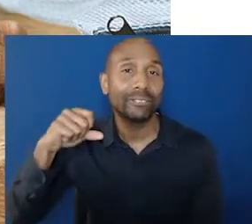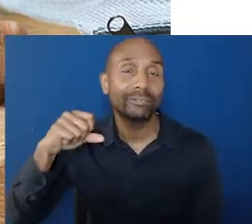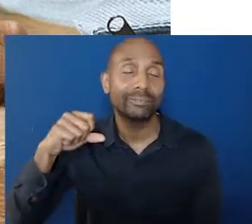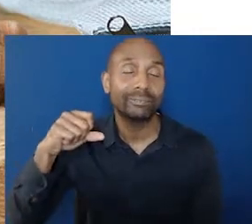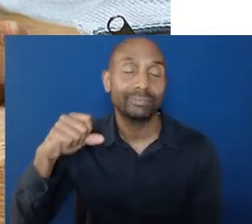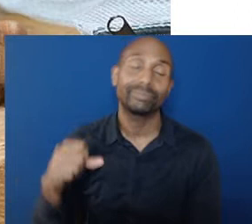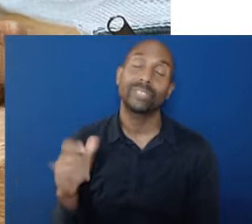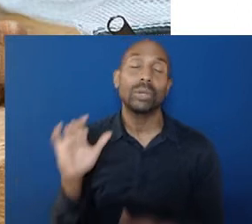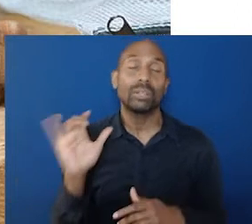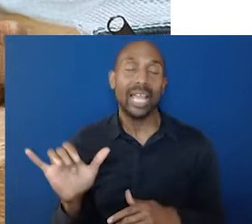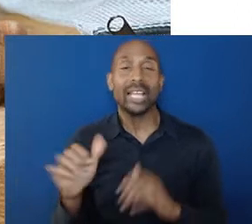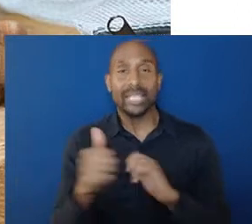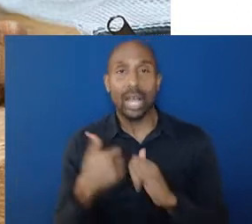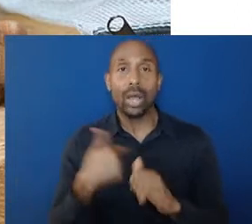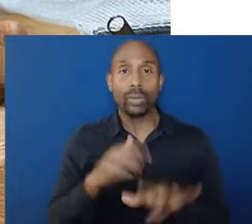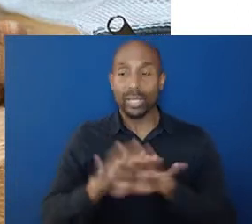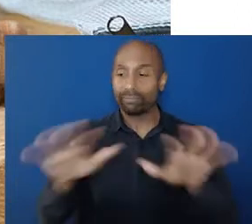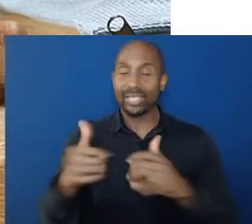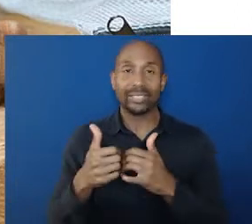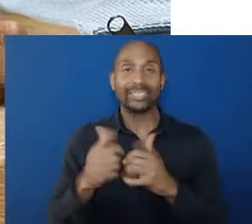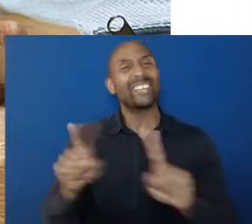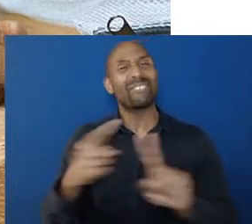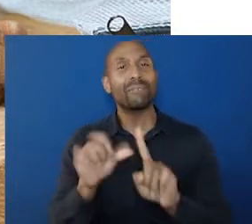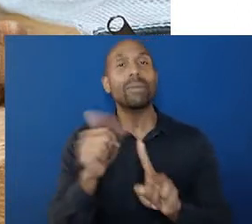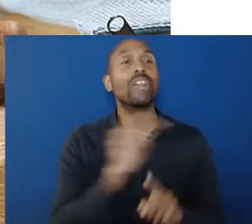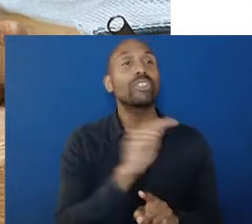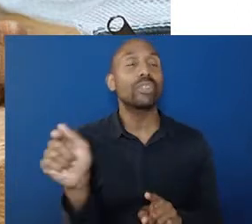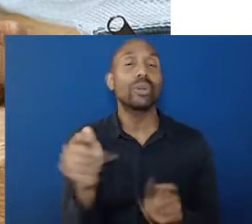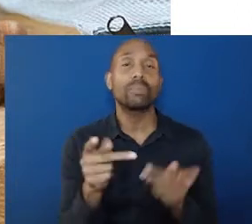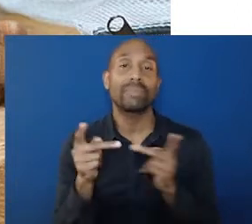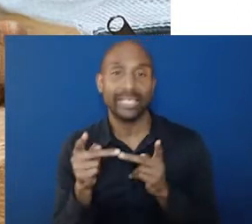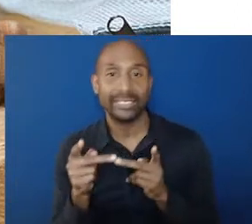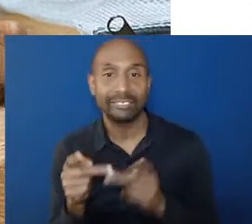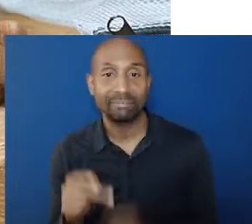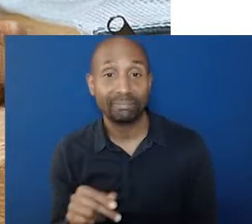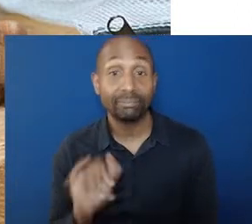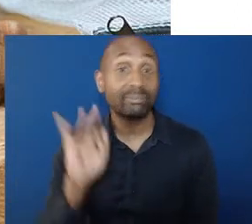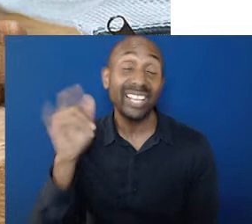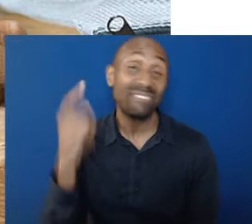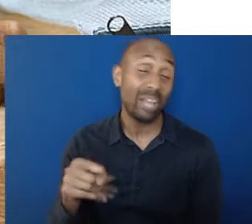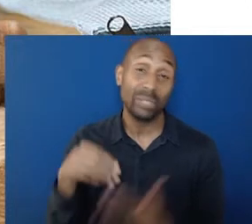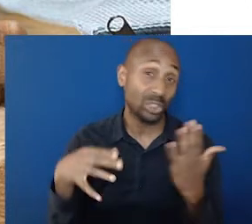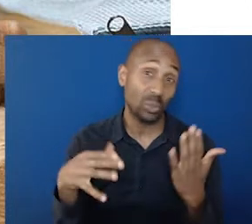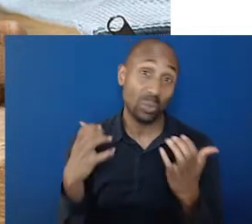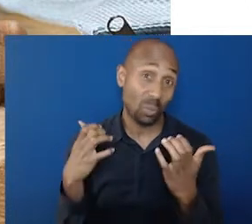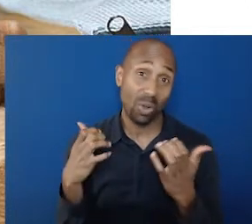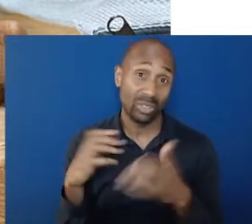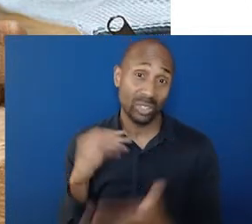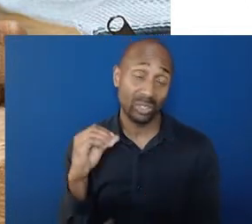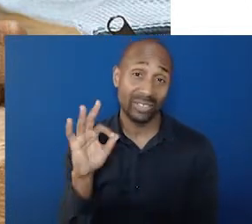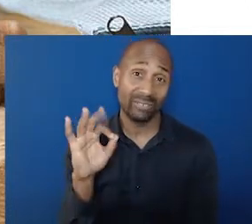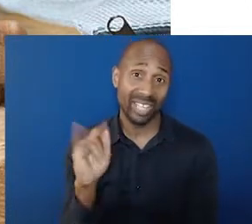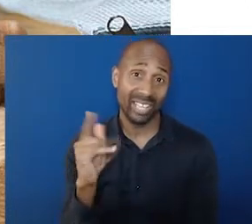we differentiate from, you know, other places. And if a student is interested in learning